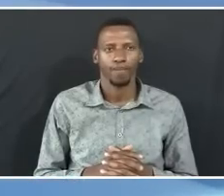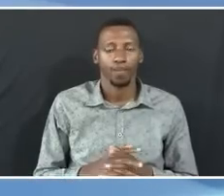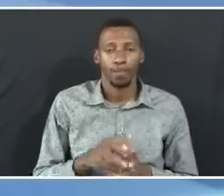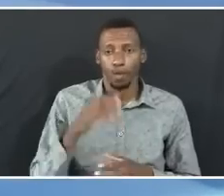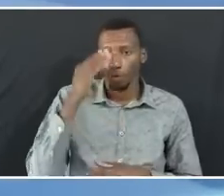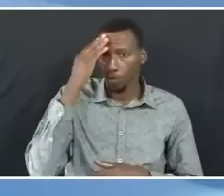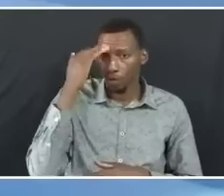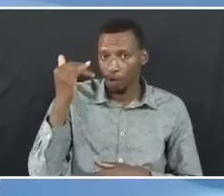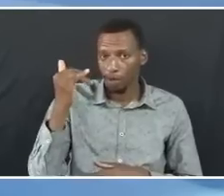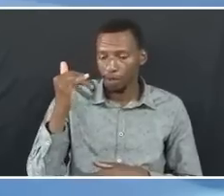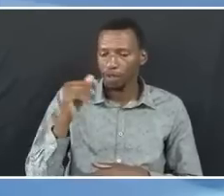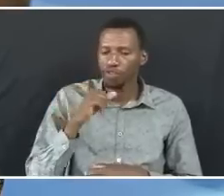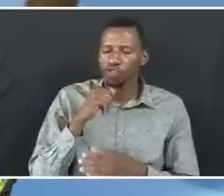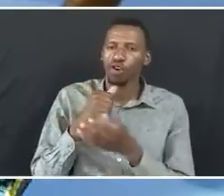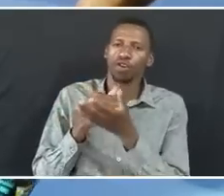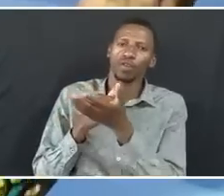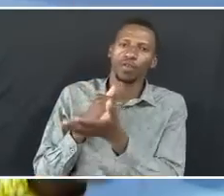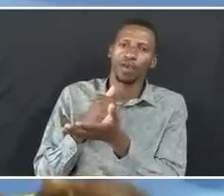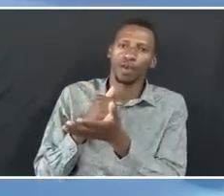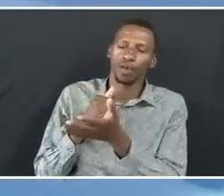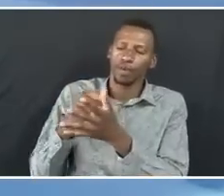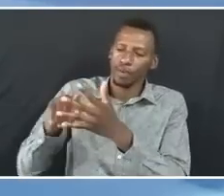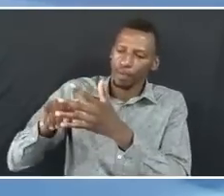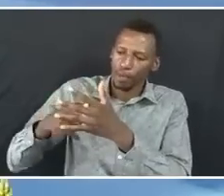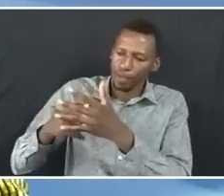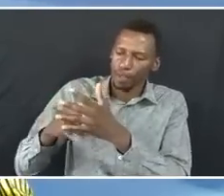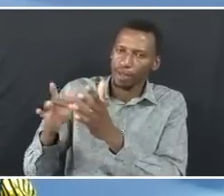Because it was not like so from the beginning.